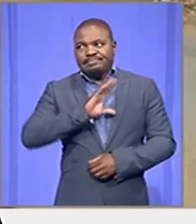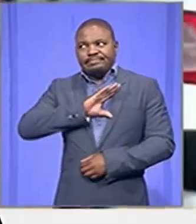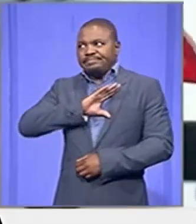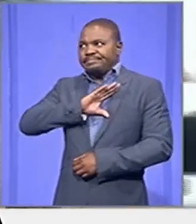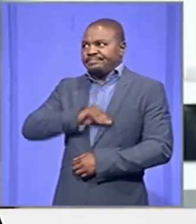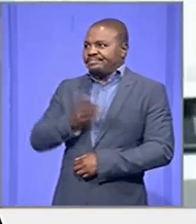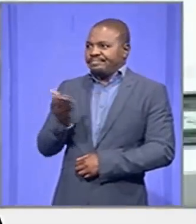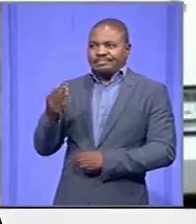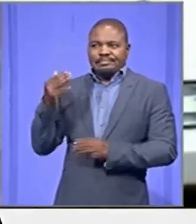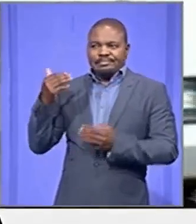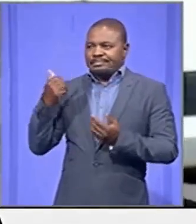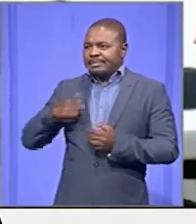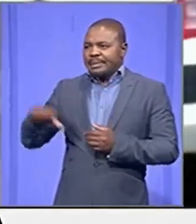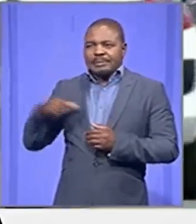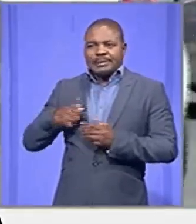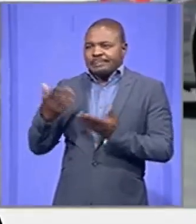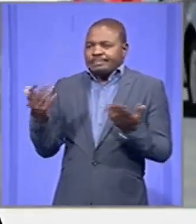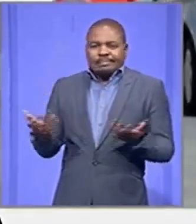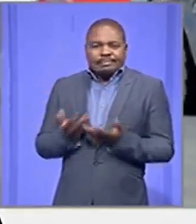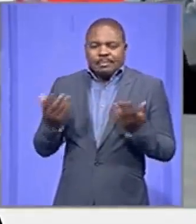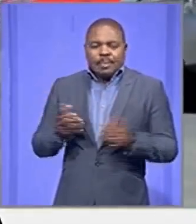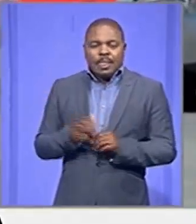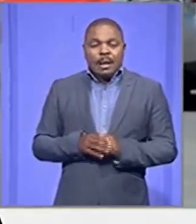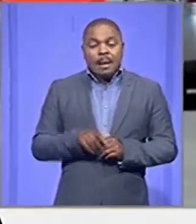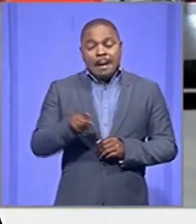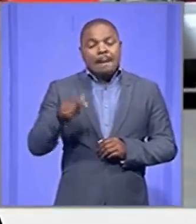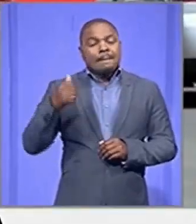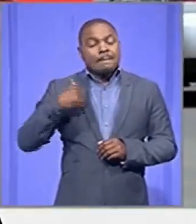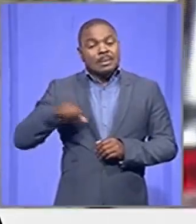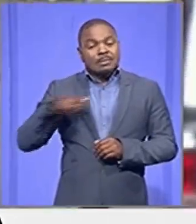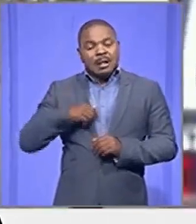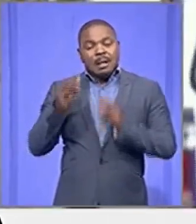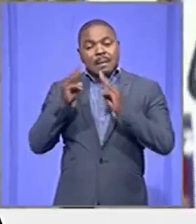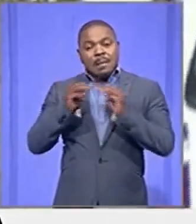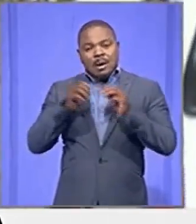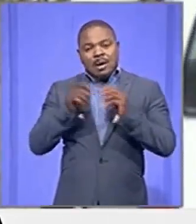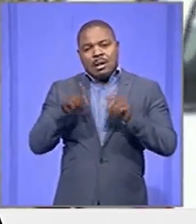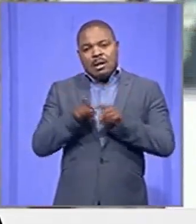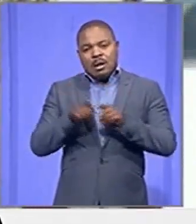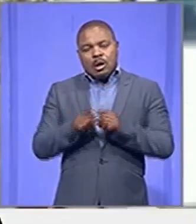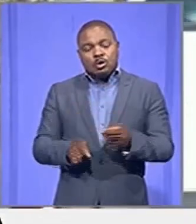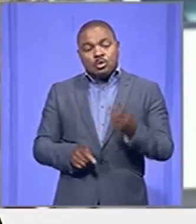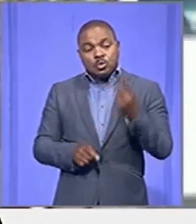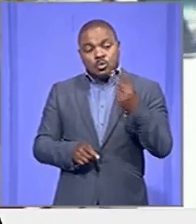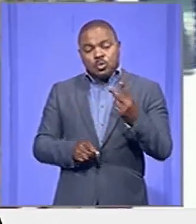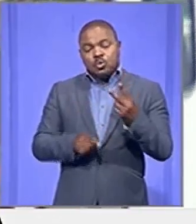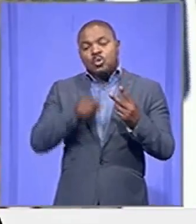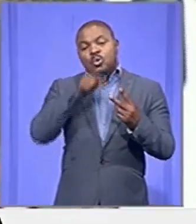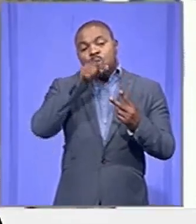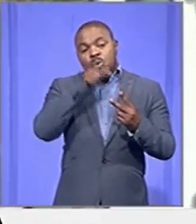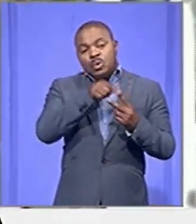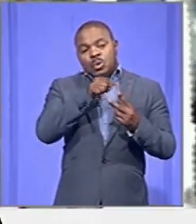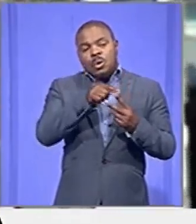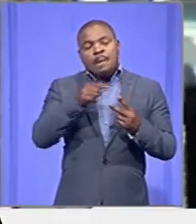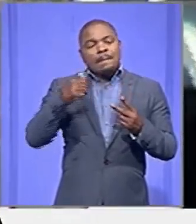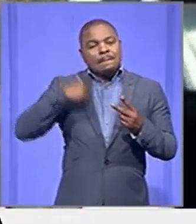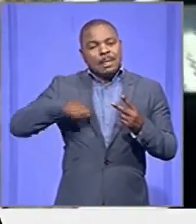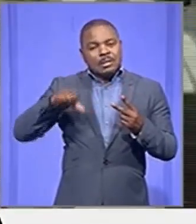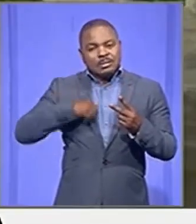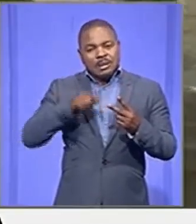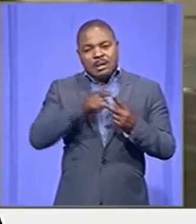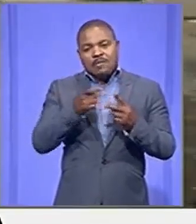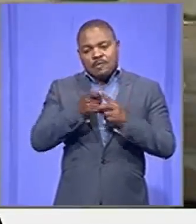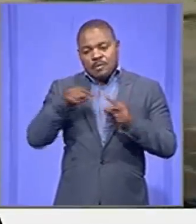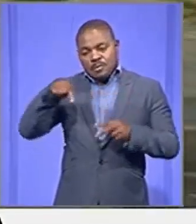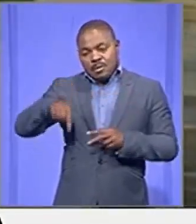tshepo metrong ena. Mangaung ke enngwe ya metro tse pedi fela naheng ena tse buswang ke ANC ka lebaka la palo